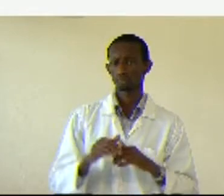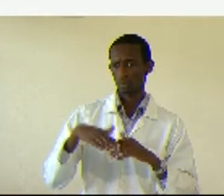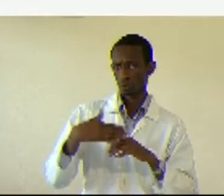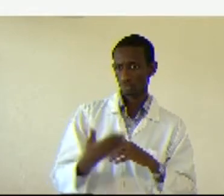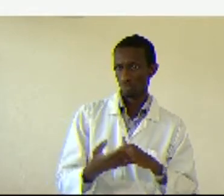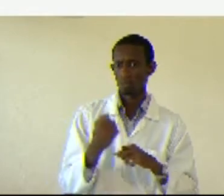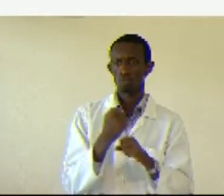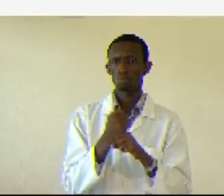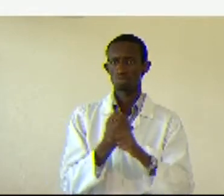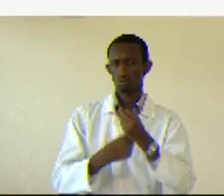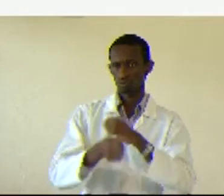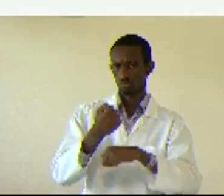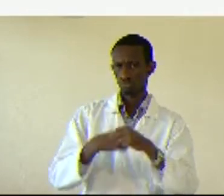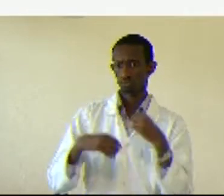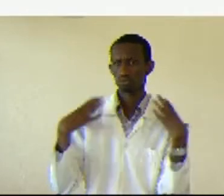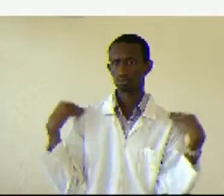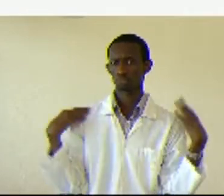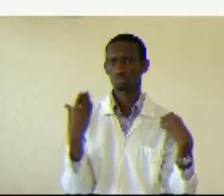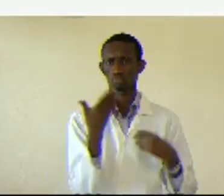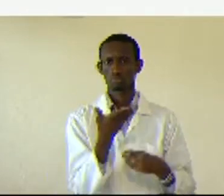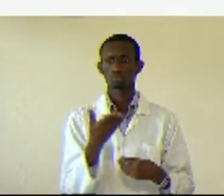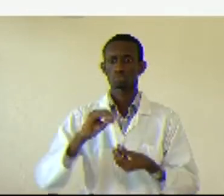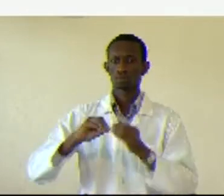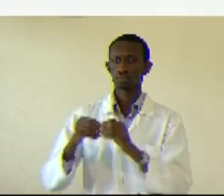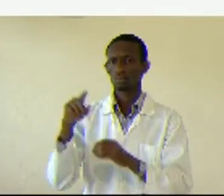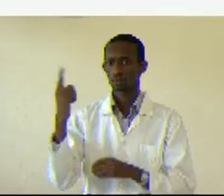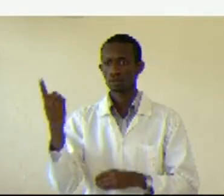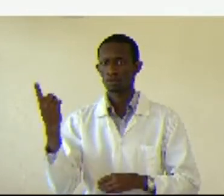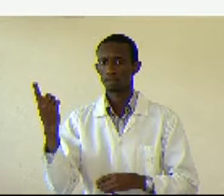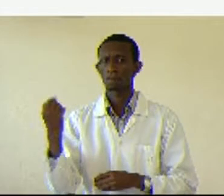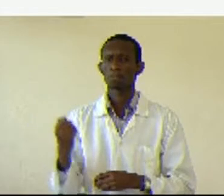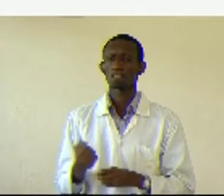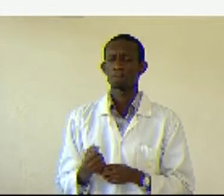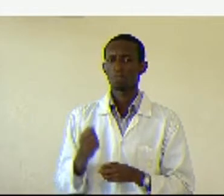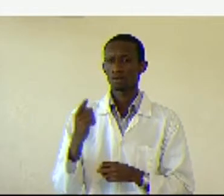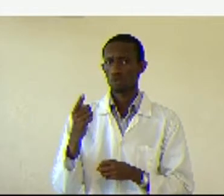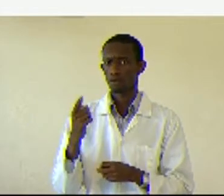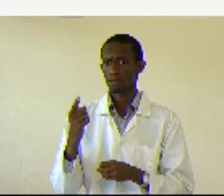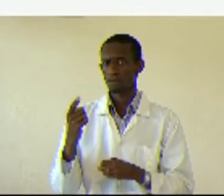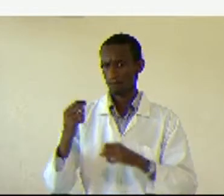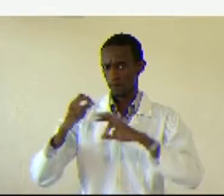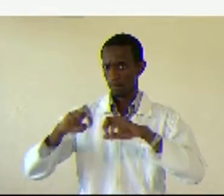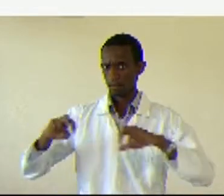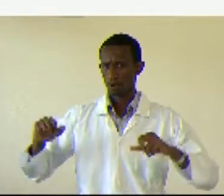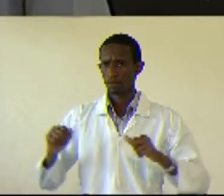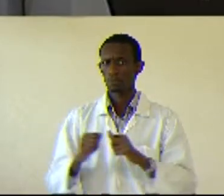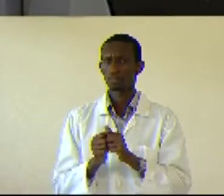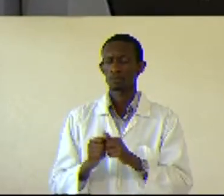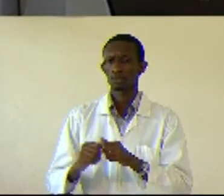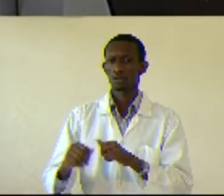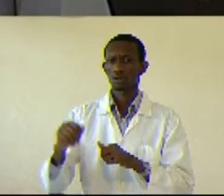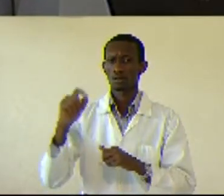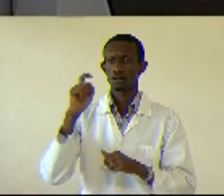out these integrals. Number 1, you evaluate the integral of sec of 2x plus